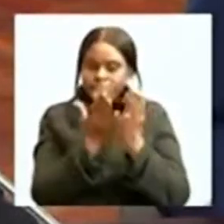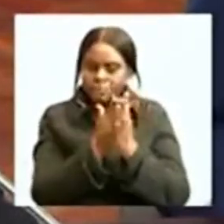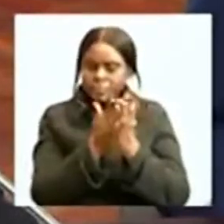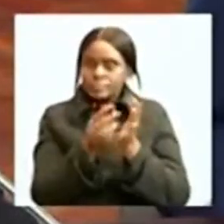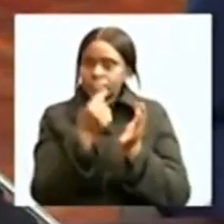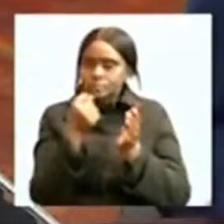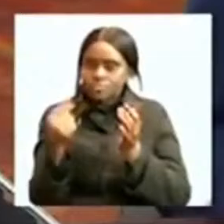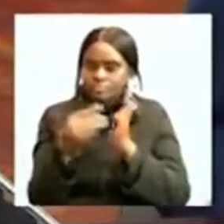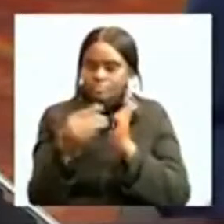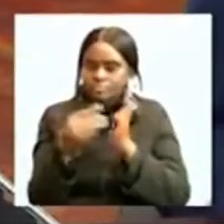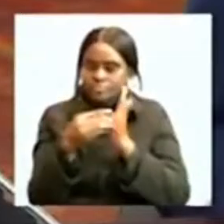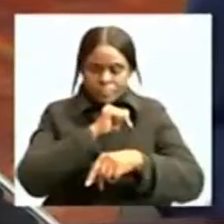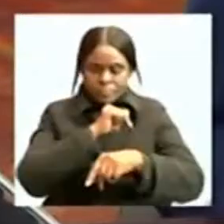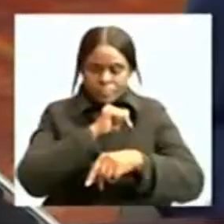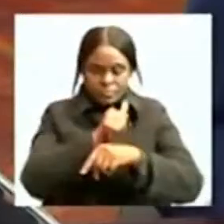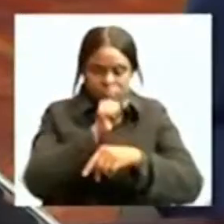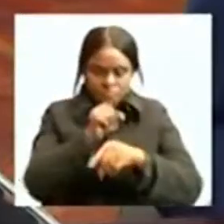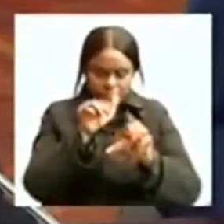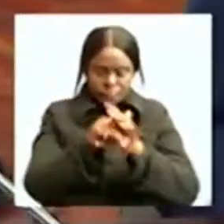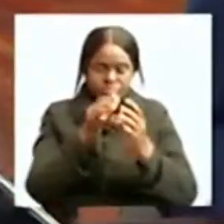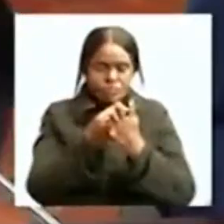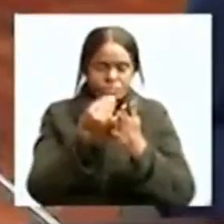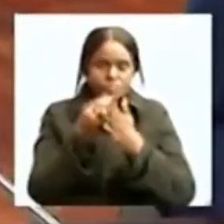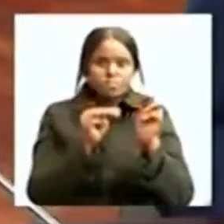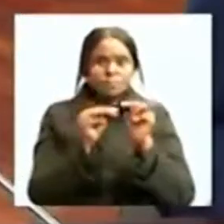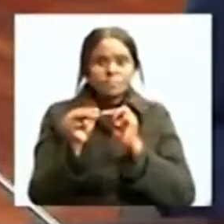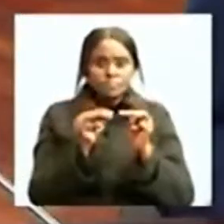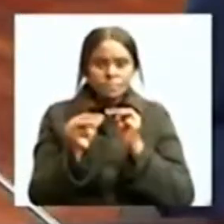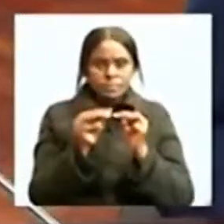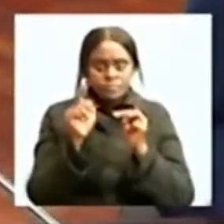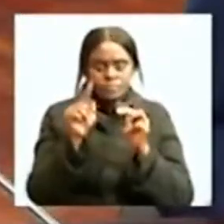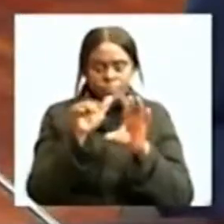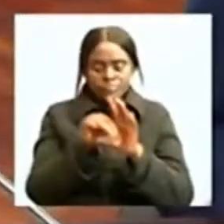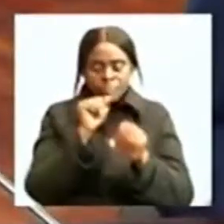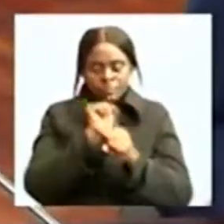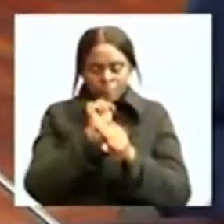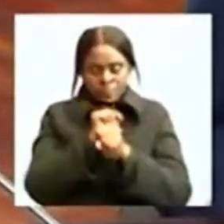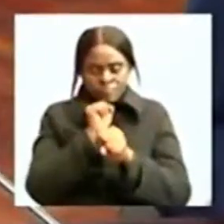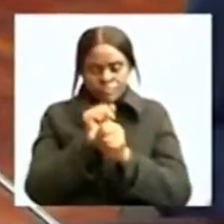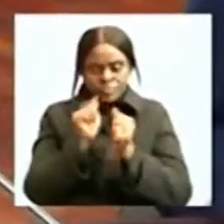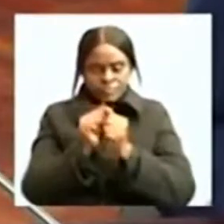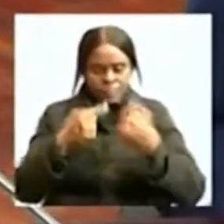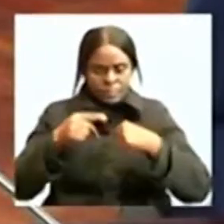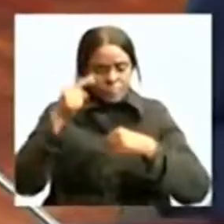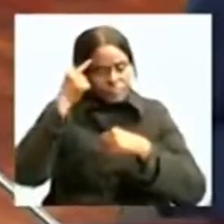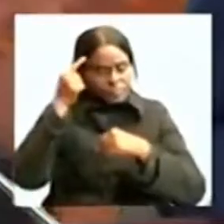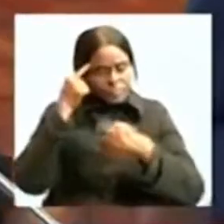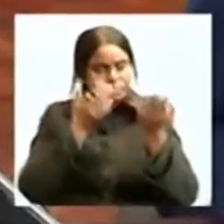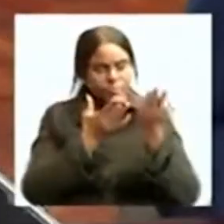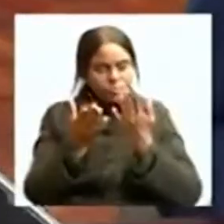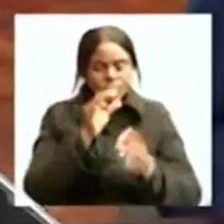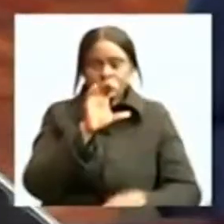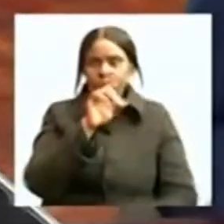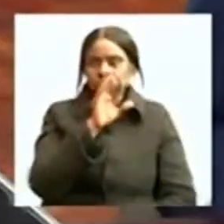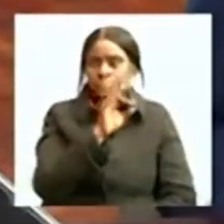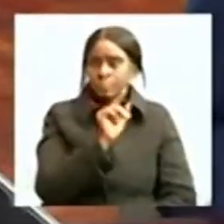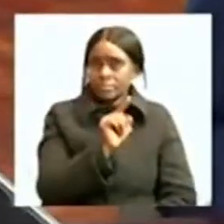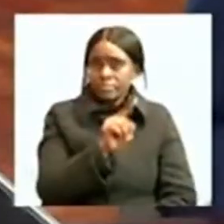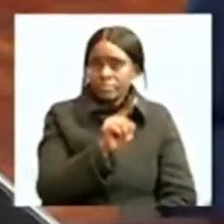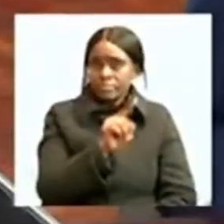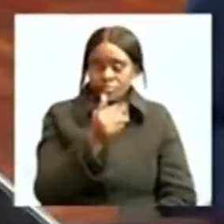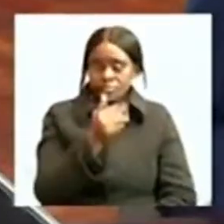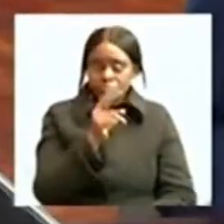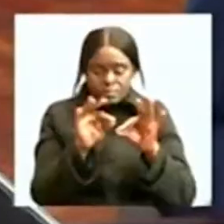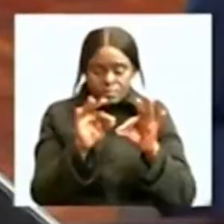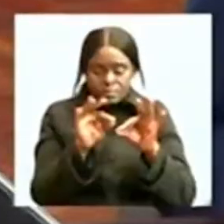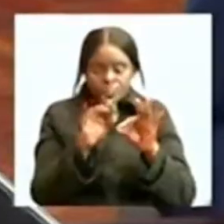tool to guide the local authorities in financial management. In partnership with the Local Government Service Commission, CDF performance is now a key